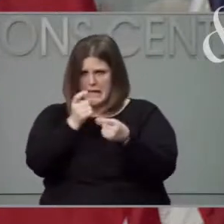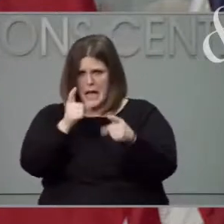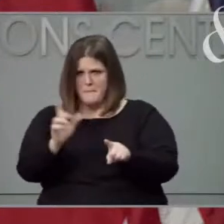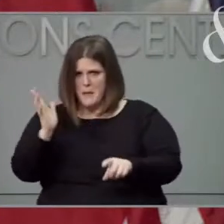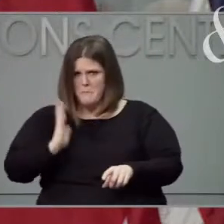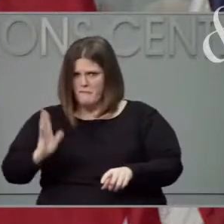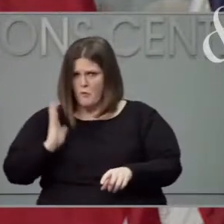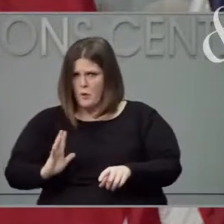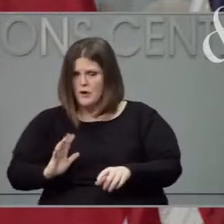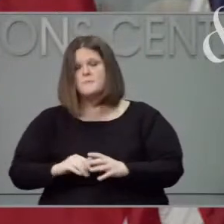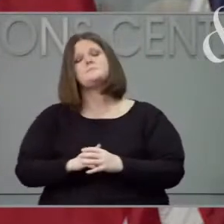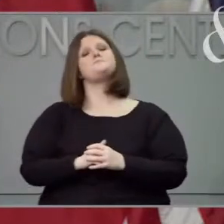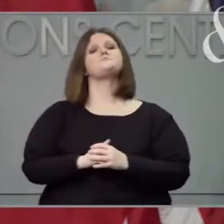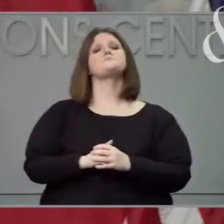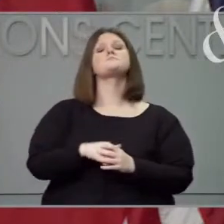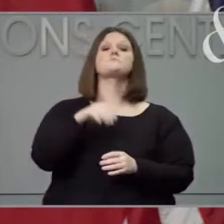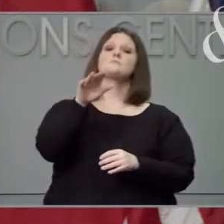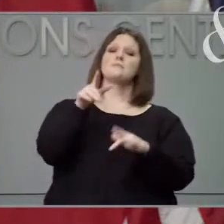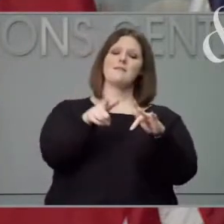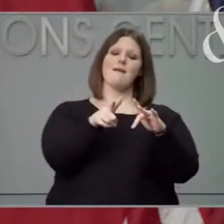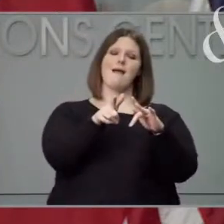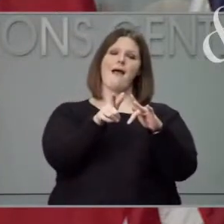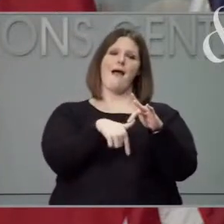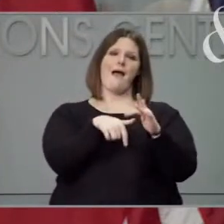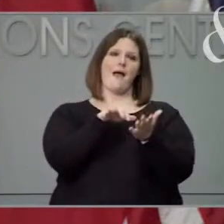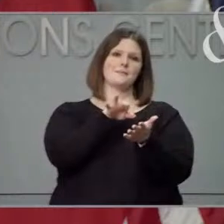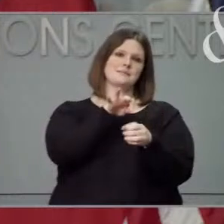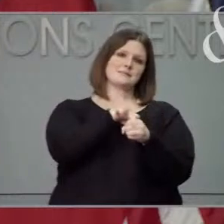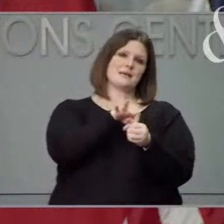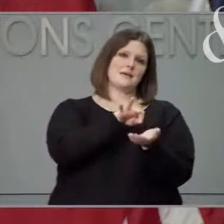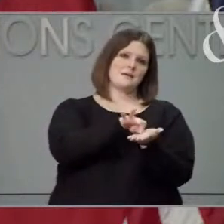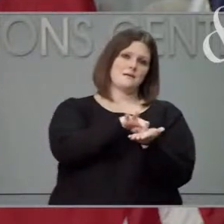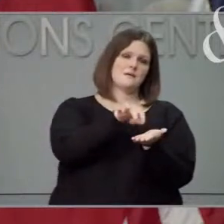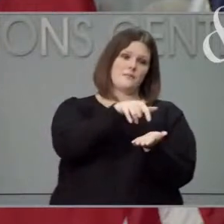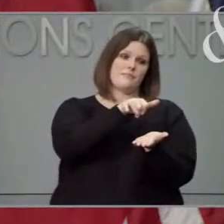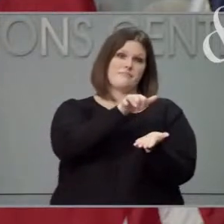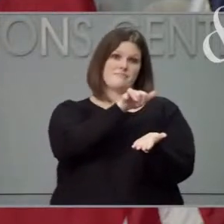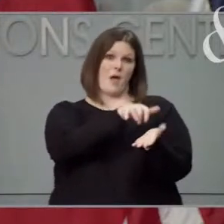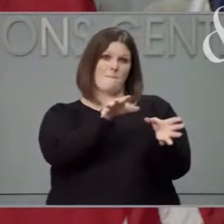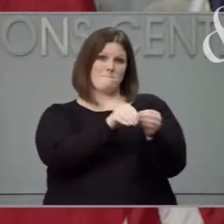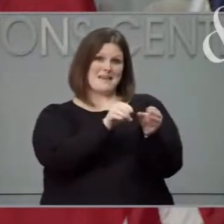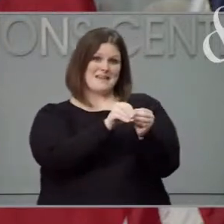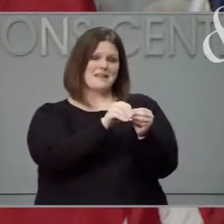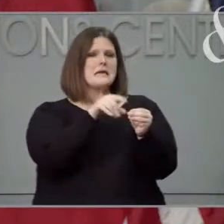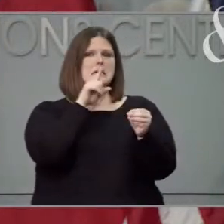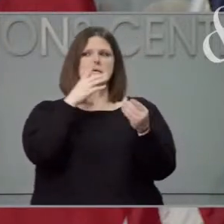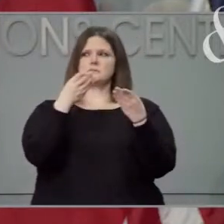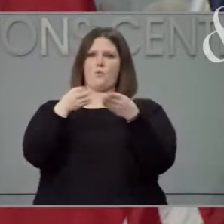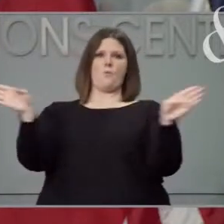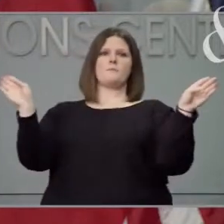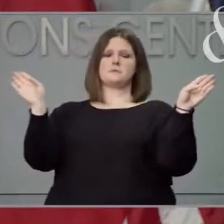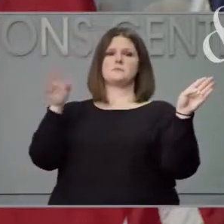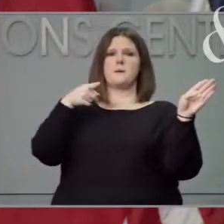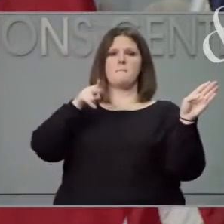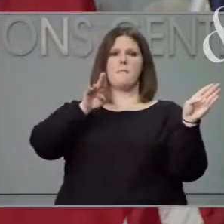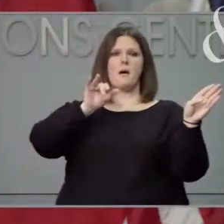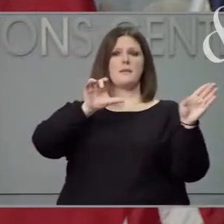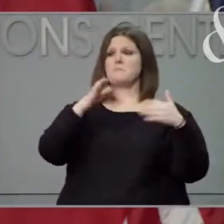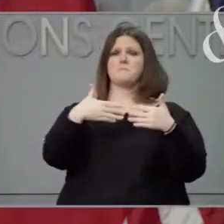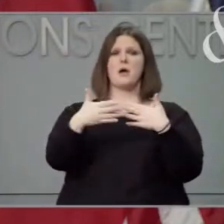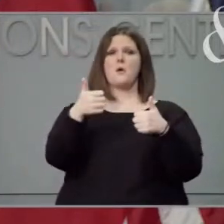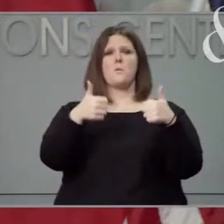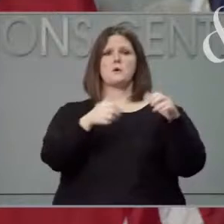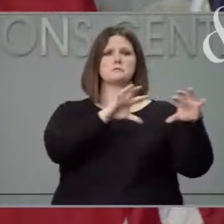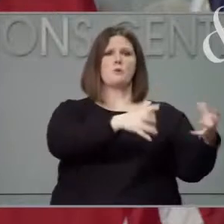absentee board meetings are actually public meetings. So whether they're a representative of the party or members of the public who don't affiliate themselves